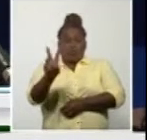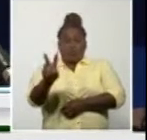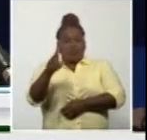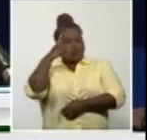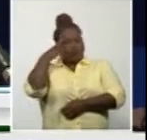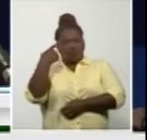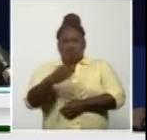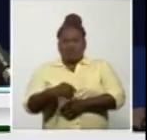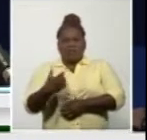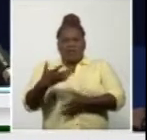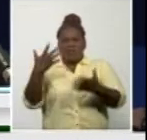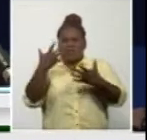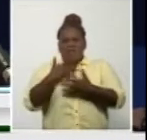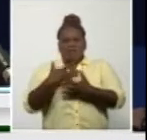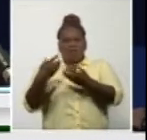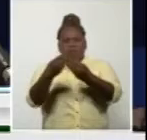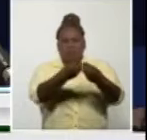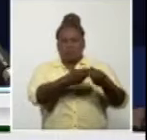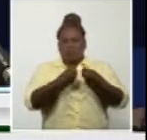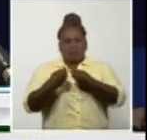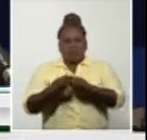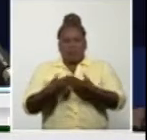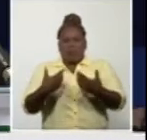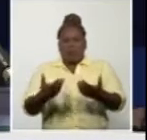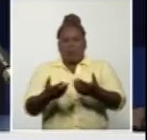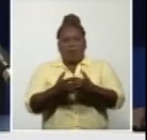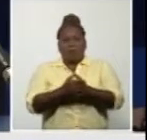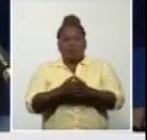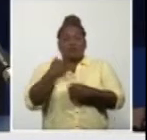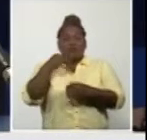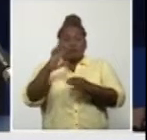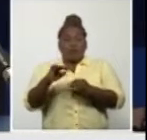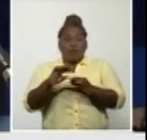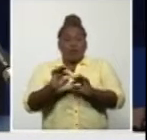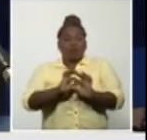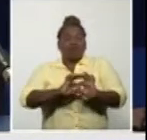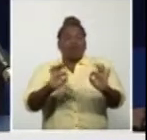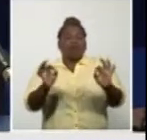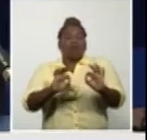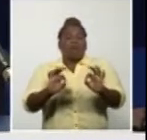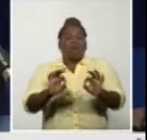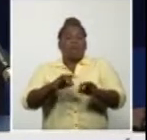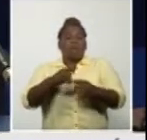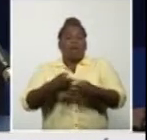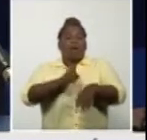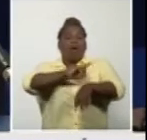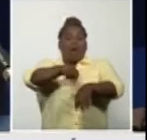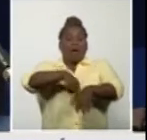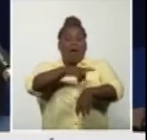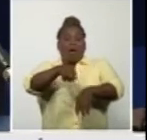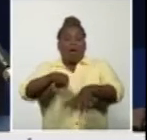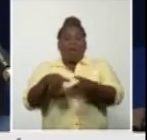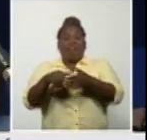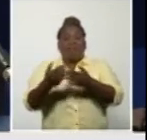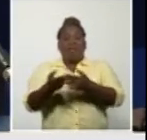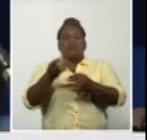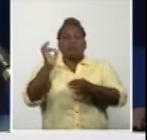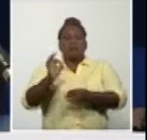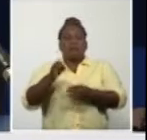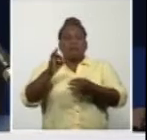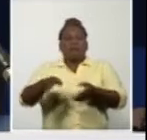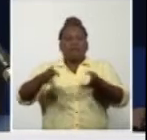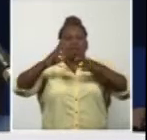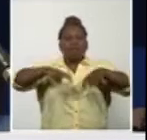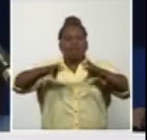could not be determined. And in the accumulated epidemic in Cuba, 72 patients, the source